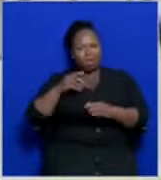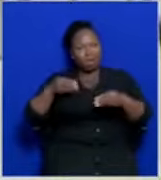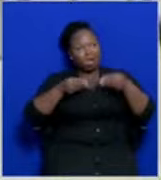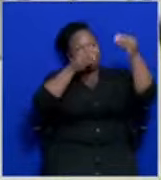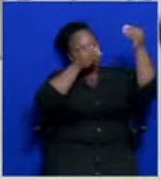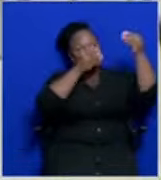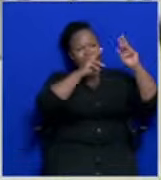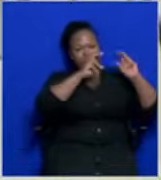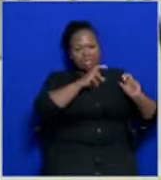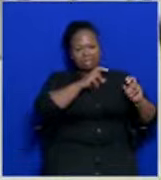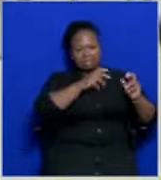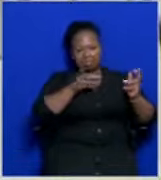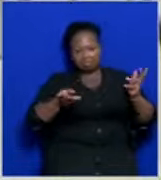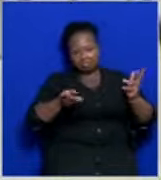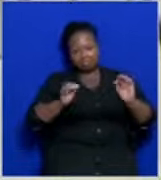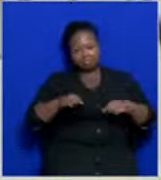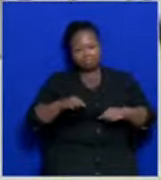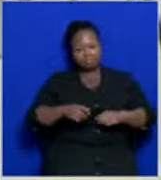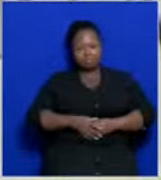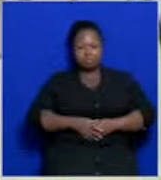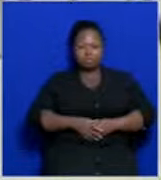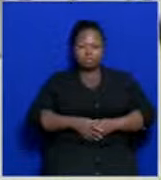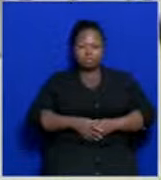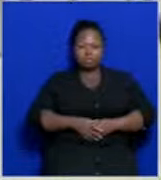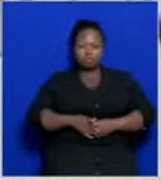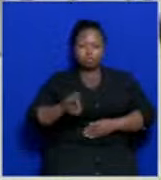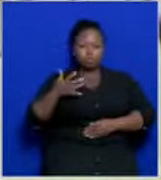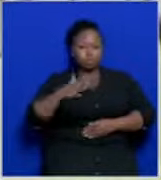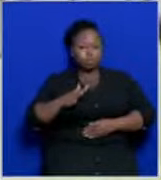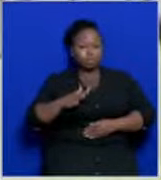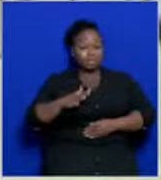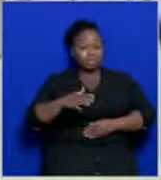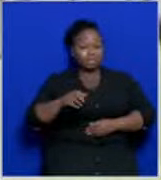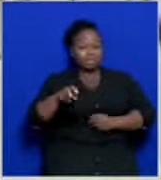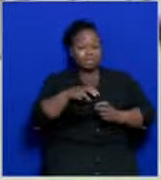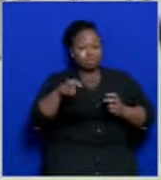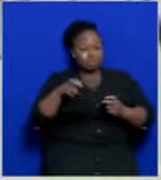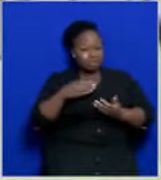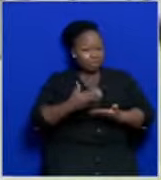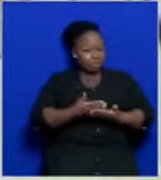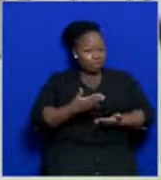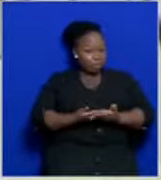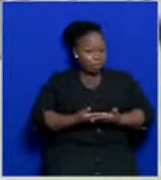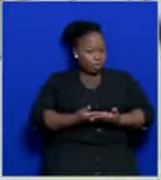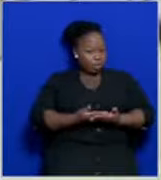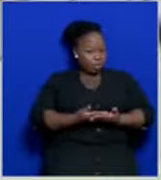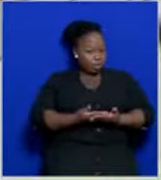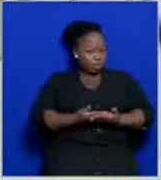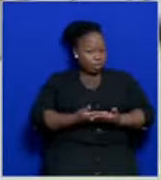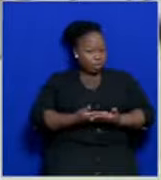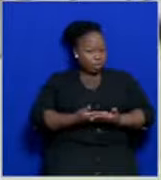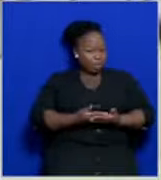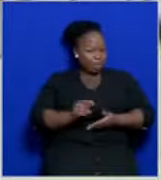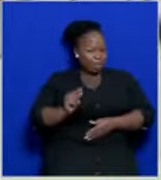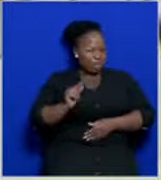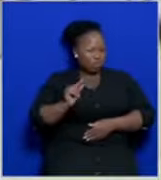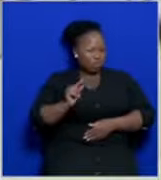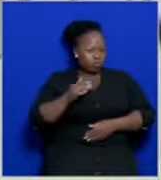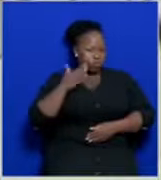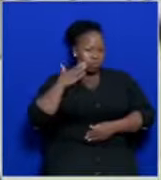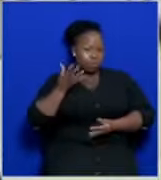Yes. Do you undertake to make that particular trip log available as soon as it's at hand?